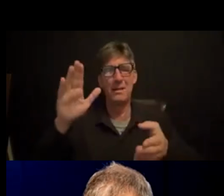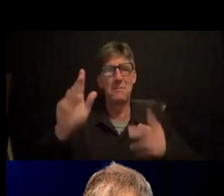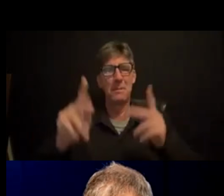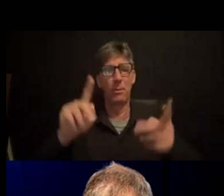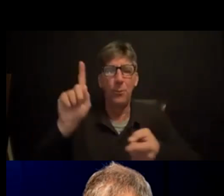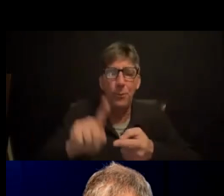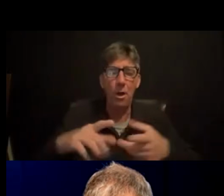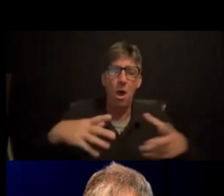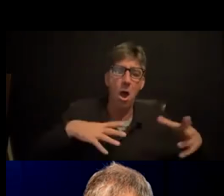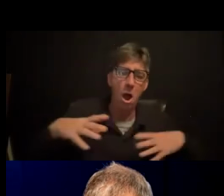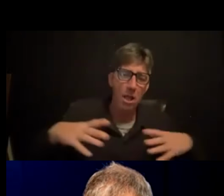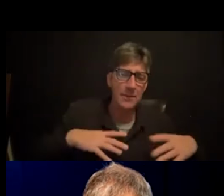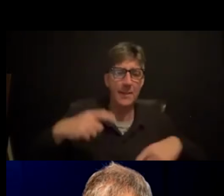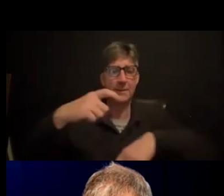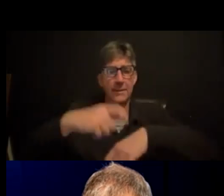taking time off.